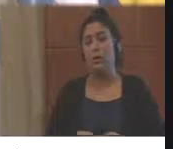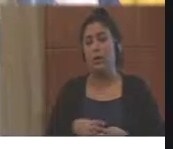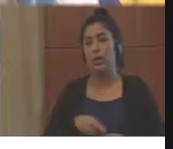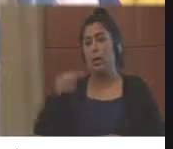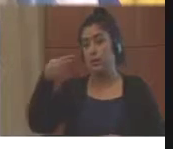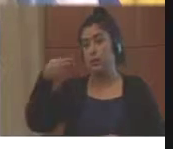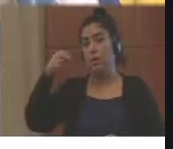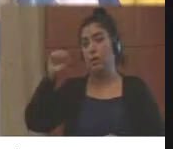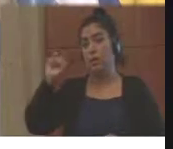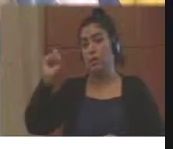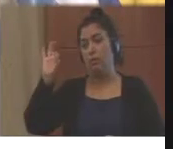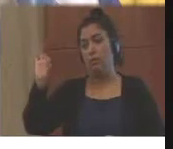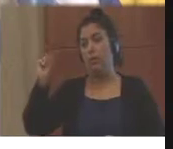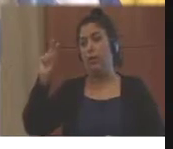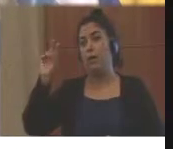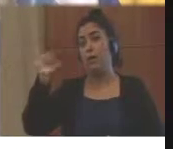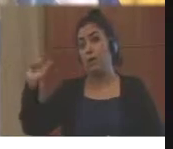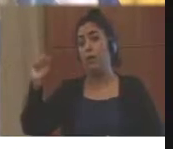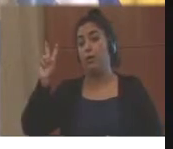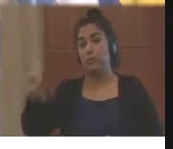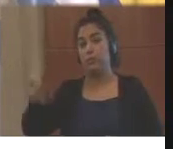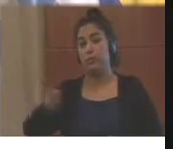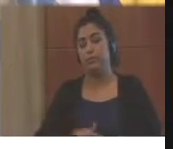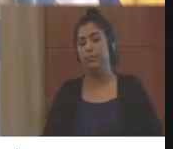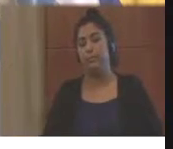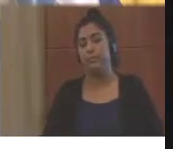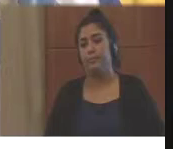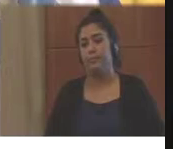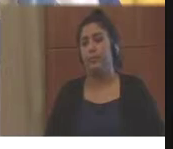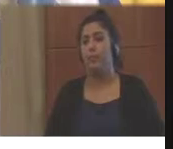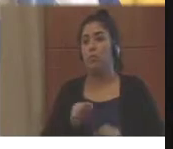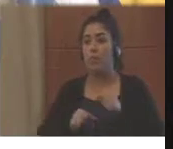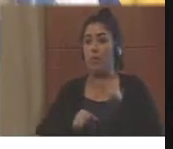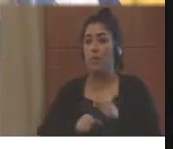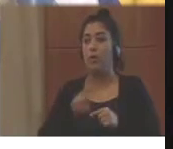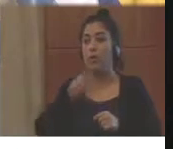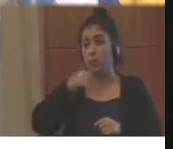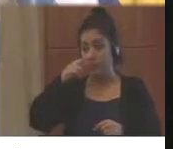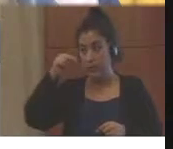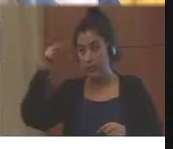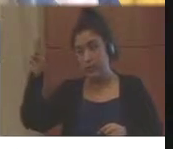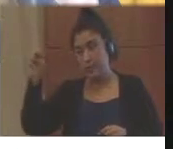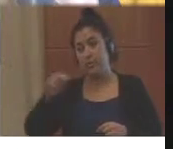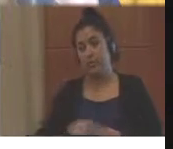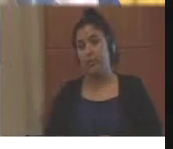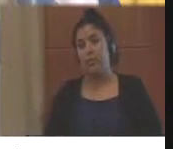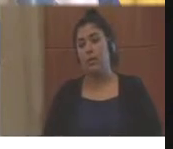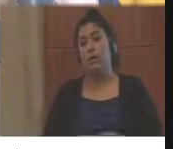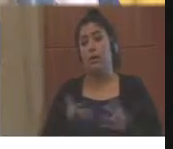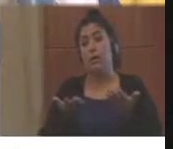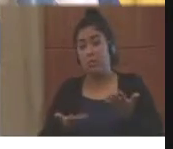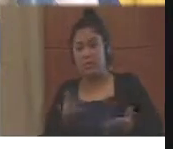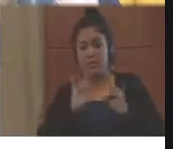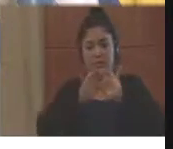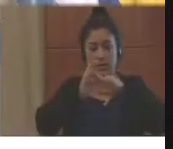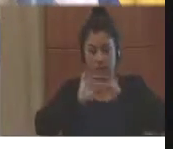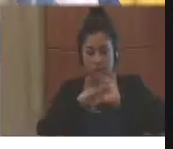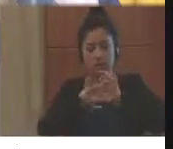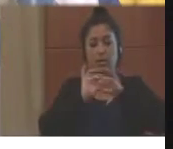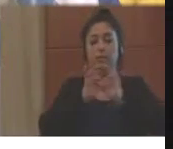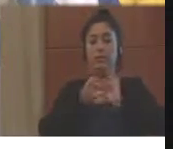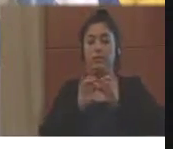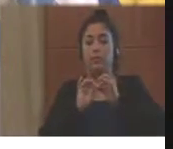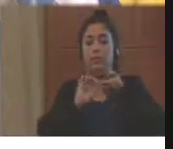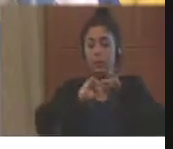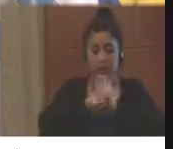local action for risk management and resilience. With these positives noted, we feel there is a need